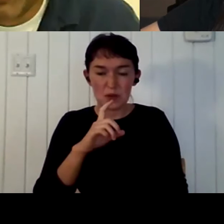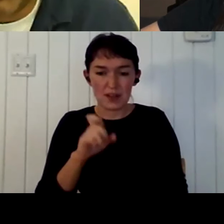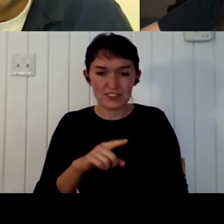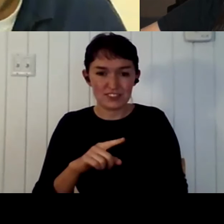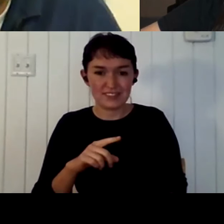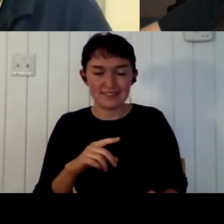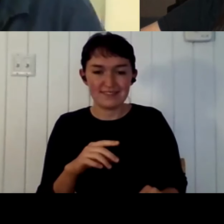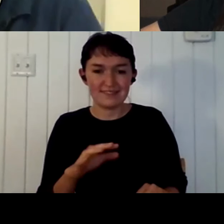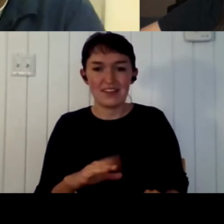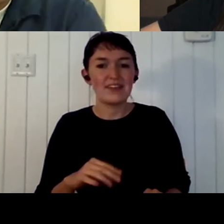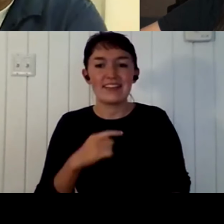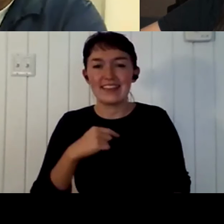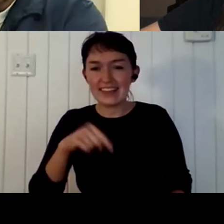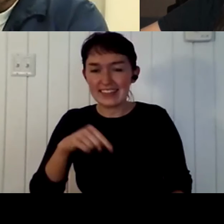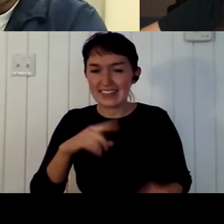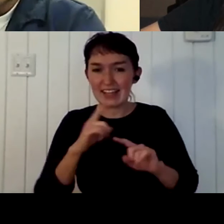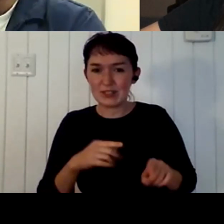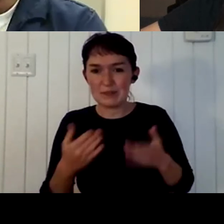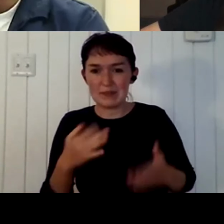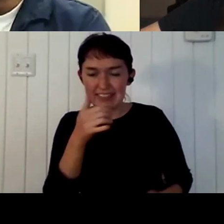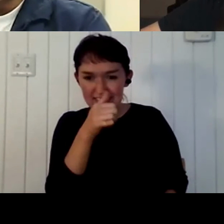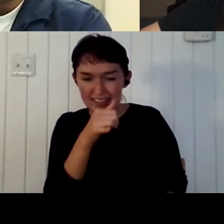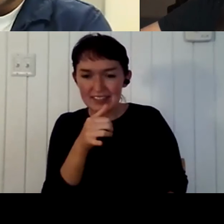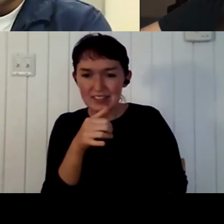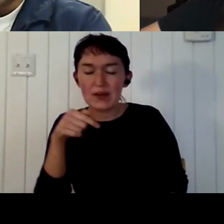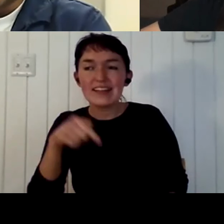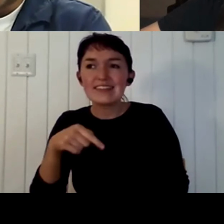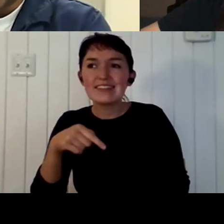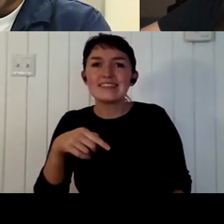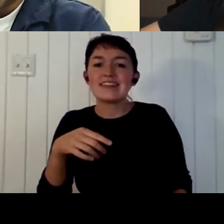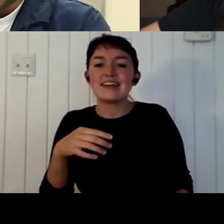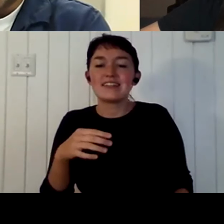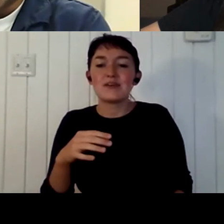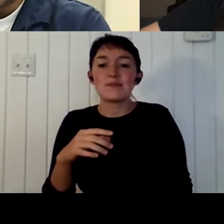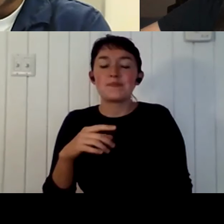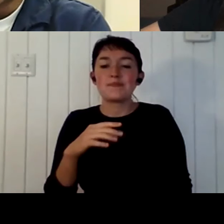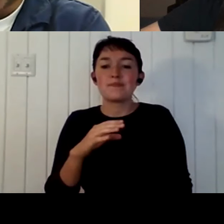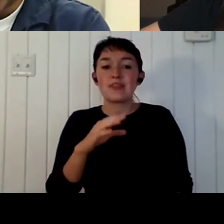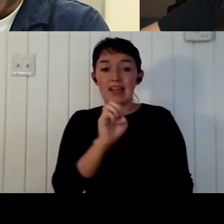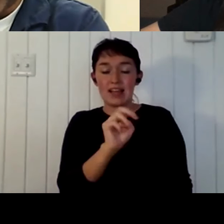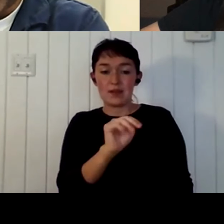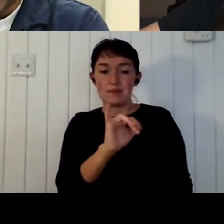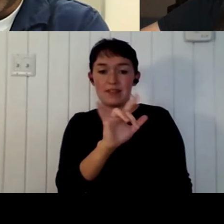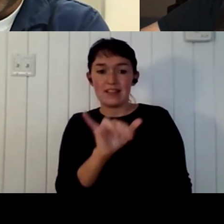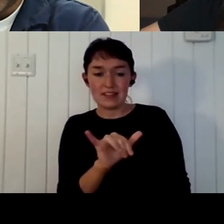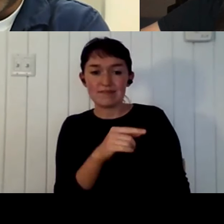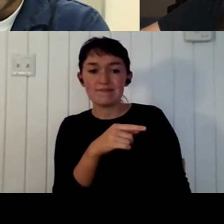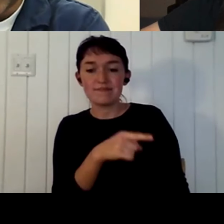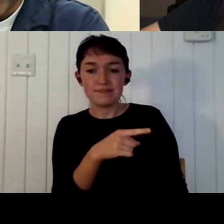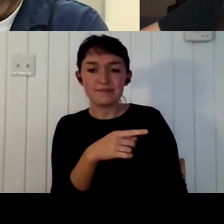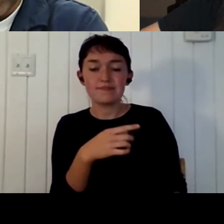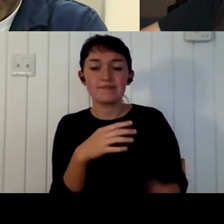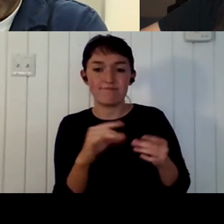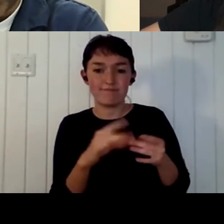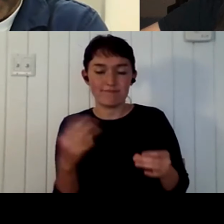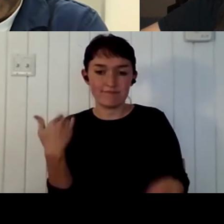for, is they do a lot of these interventions. Okay, so as Emily showed earlier, your transition into these things